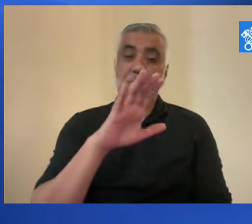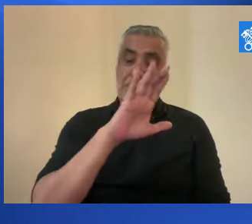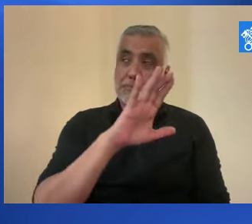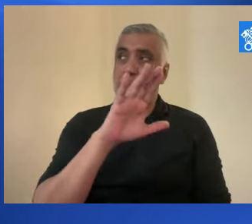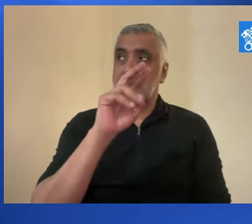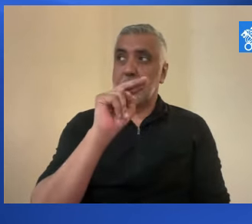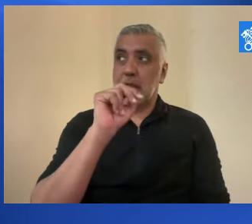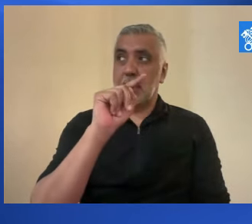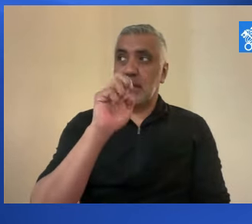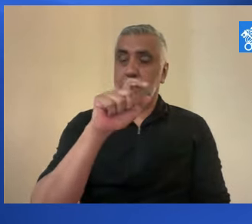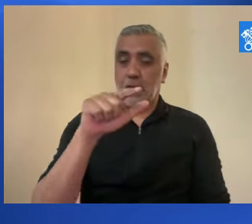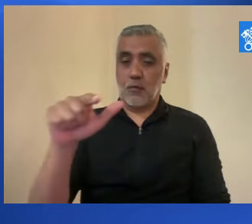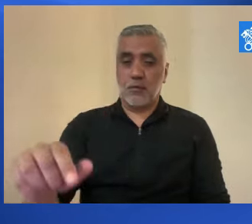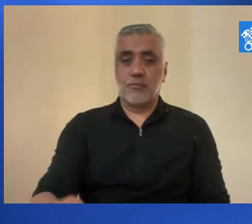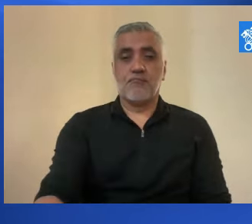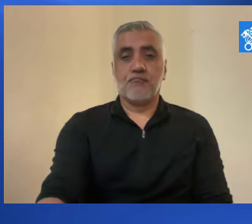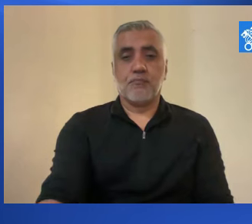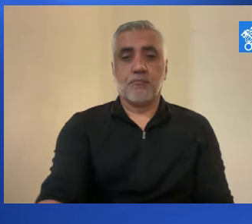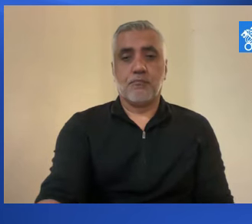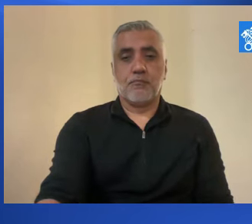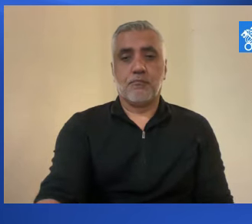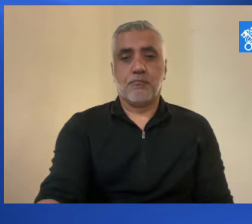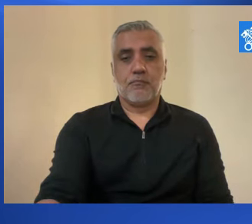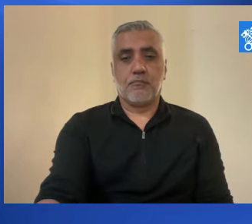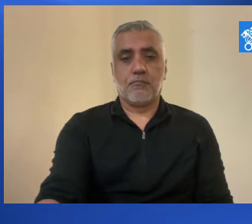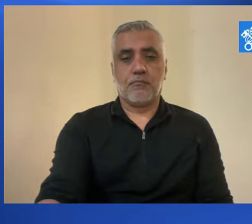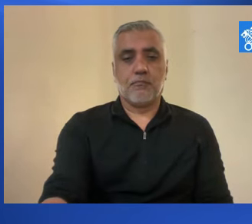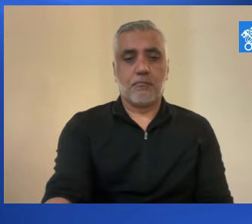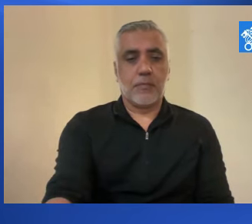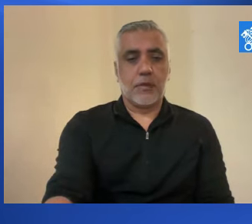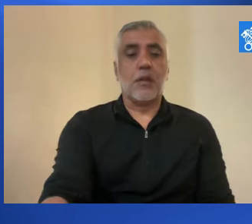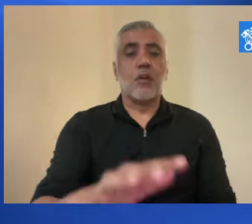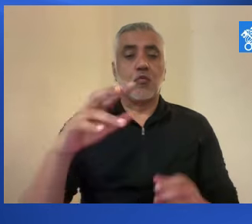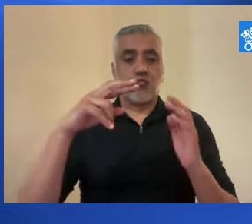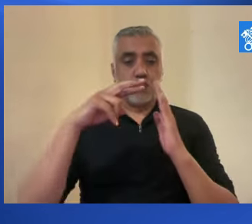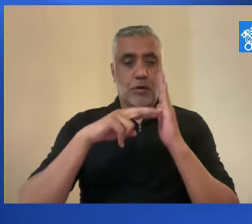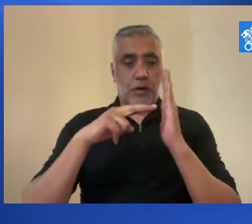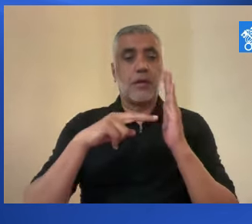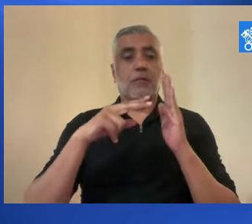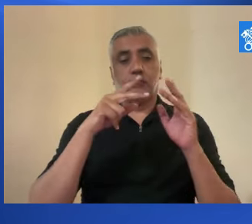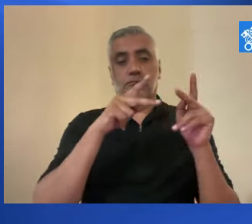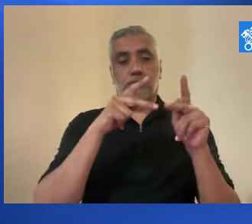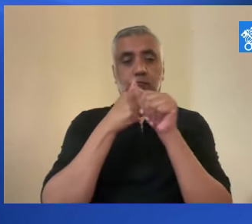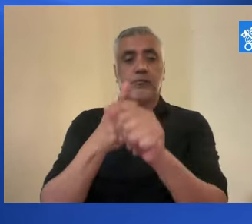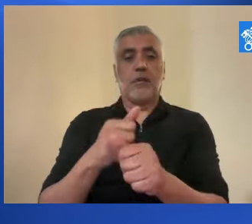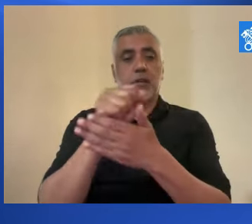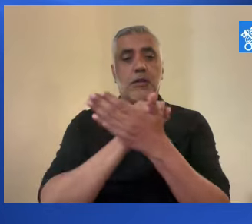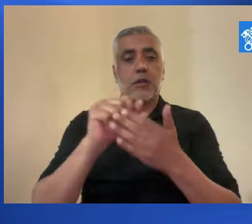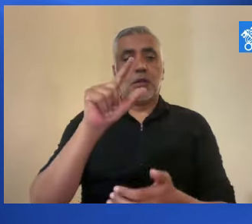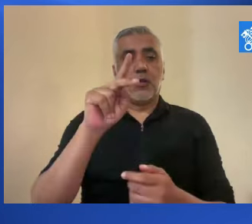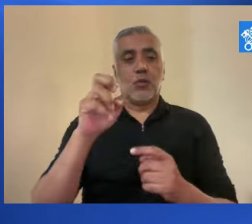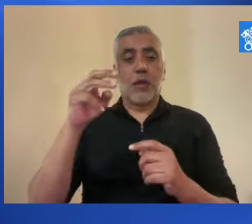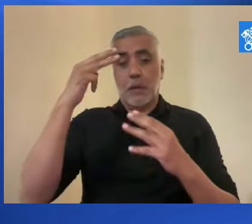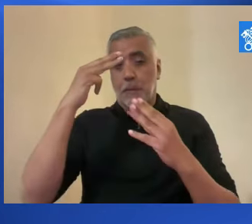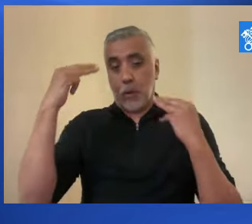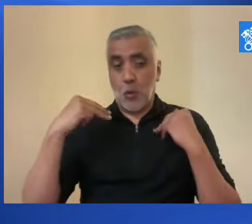Lectura del Santo Evangelio según San Lucas. María dijo entonces, «Mi alma